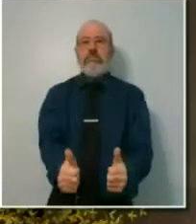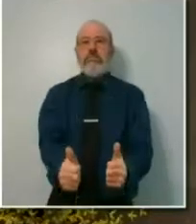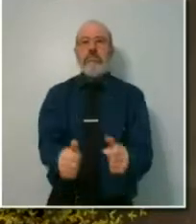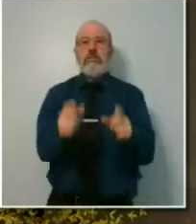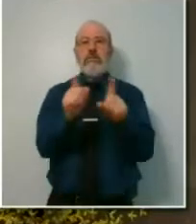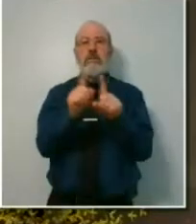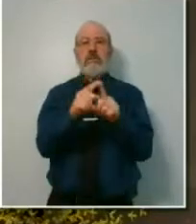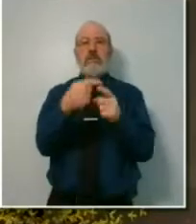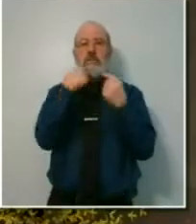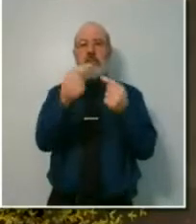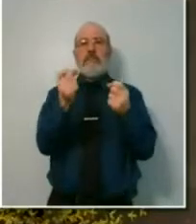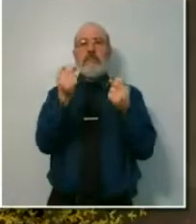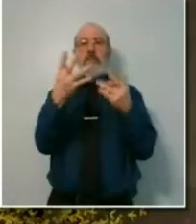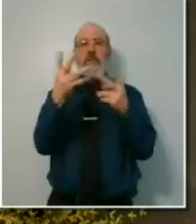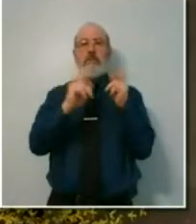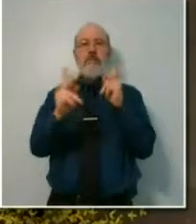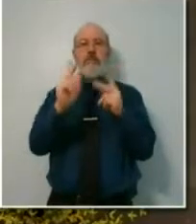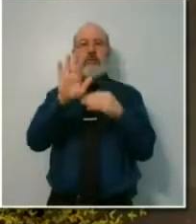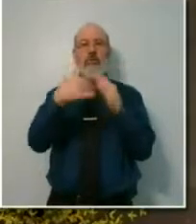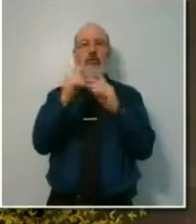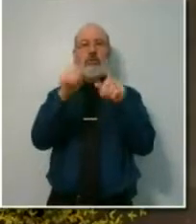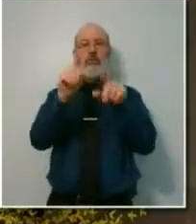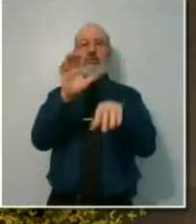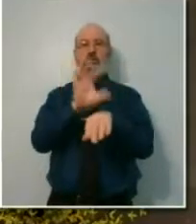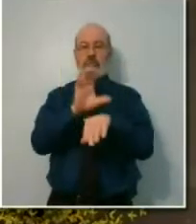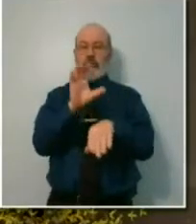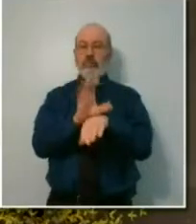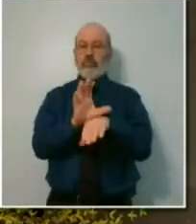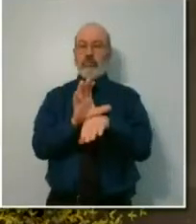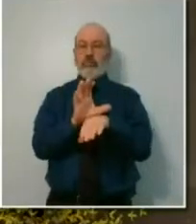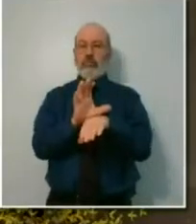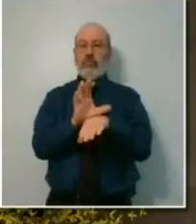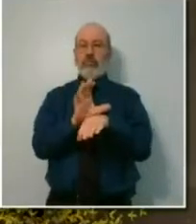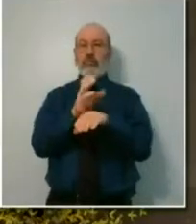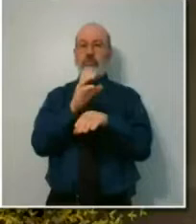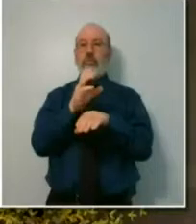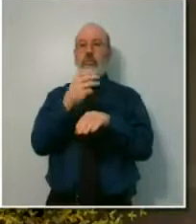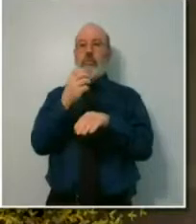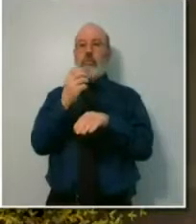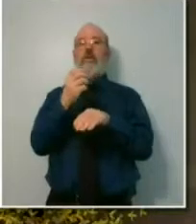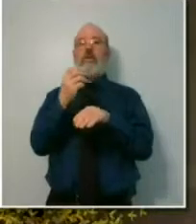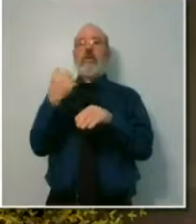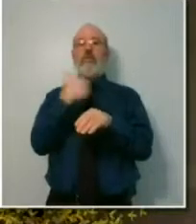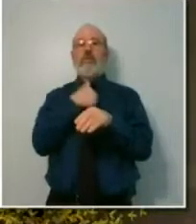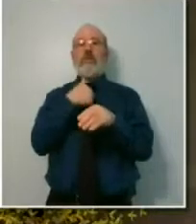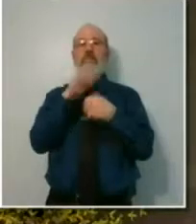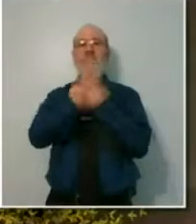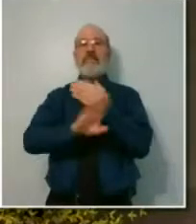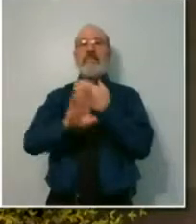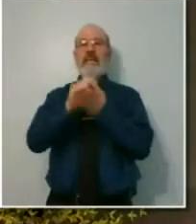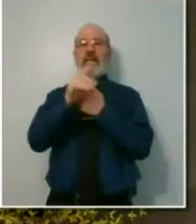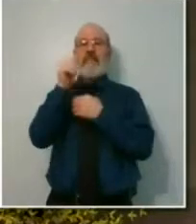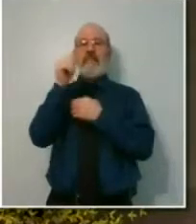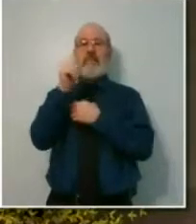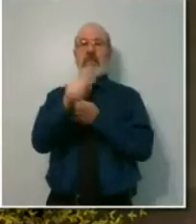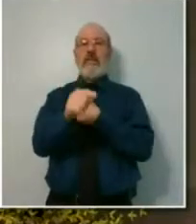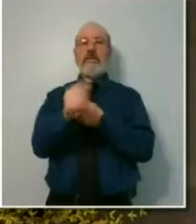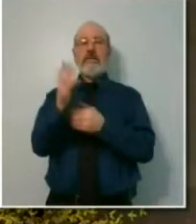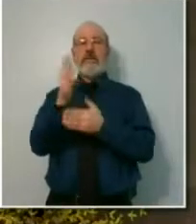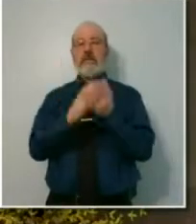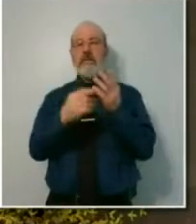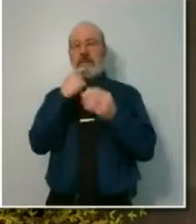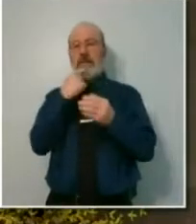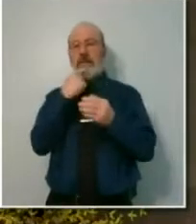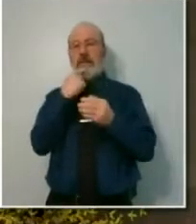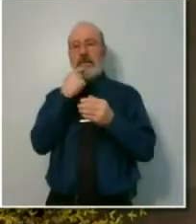by many that we should all go to church or the mosque and that we would be safe there. Some say if you take communion